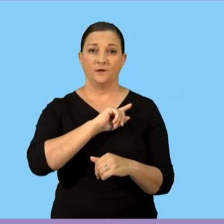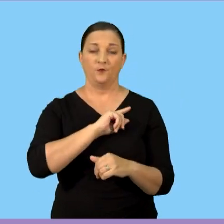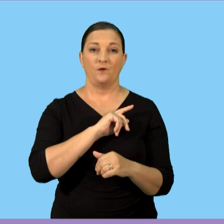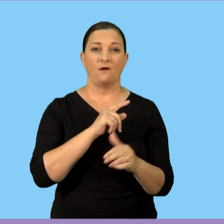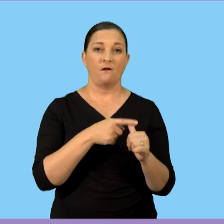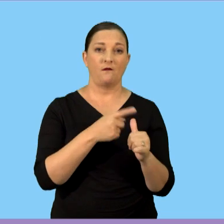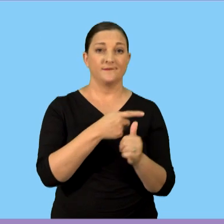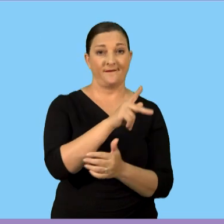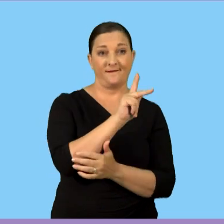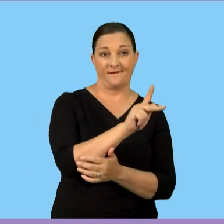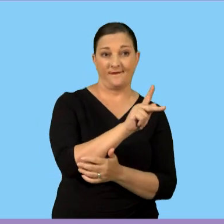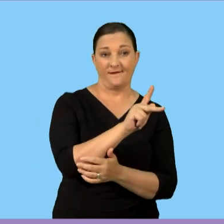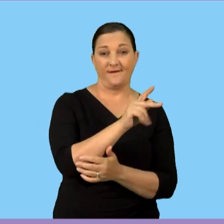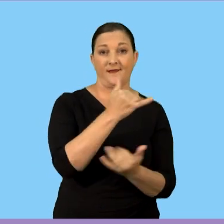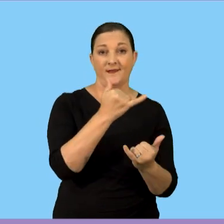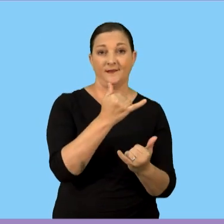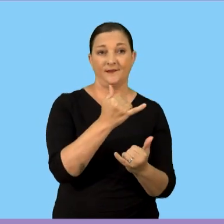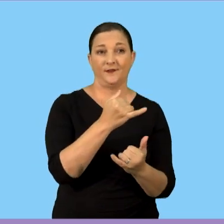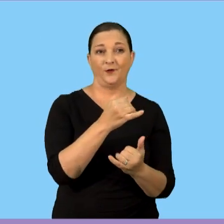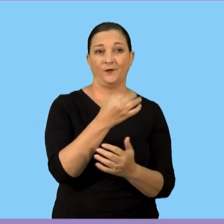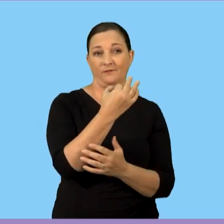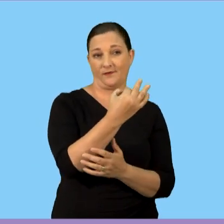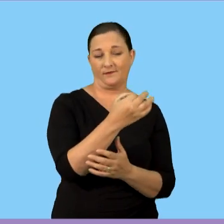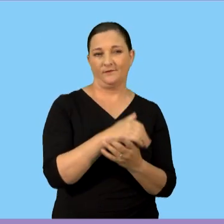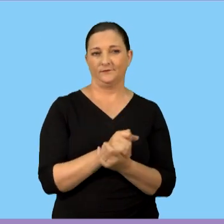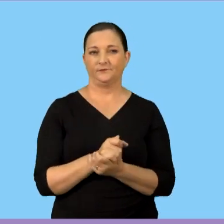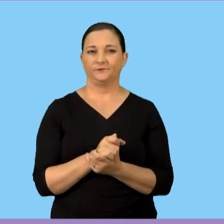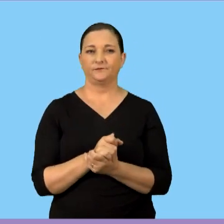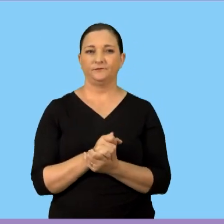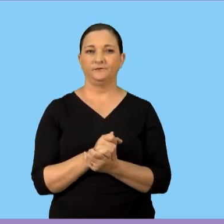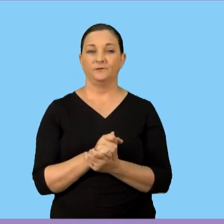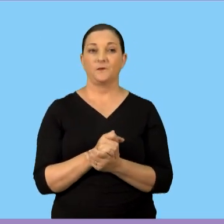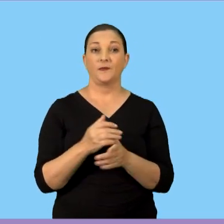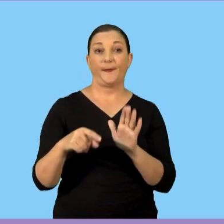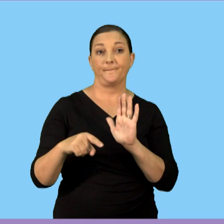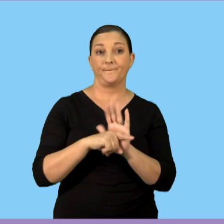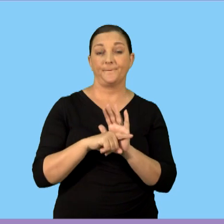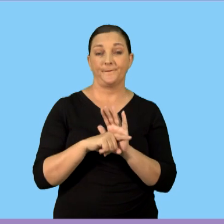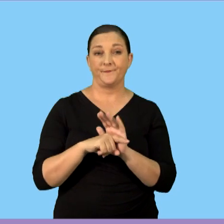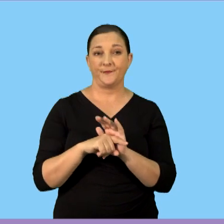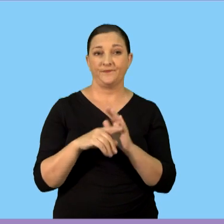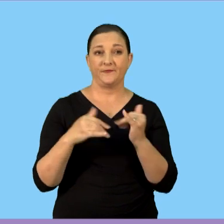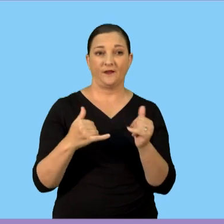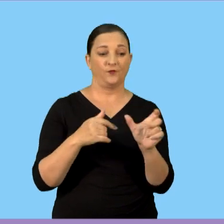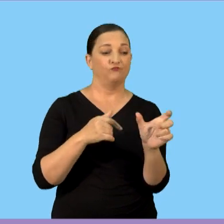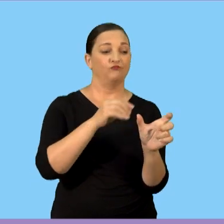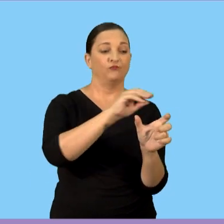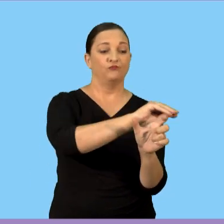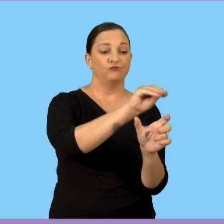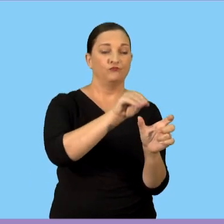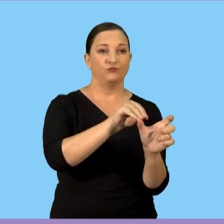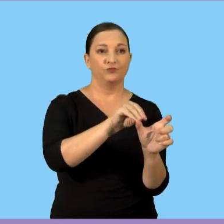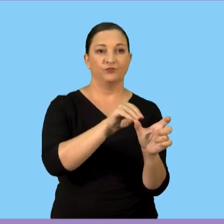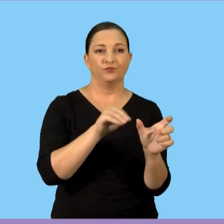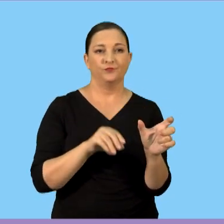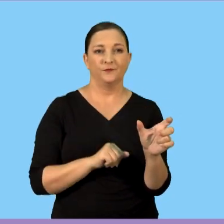be your k cubed. Why? Because the same base, we add the exponents. Then we are subtracting. We